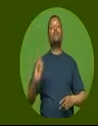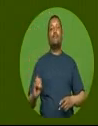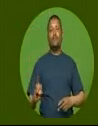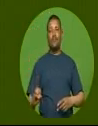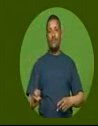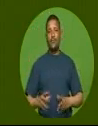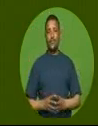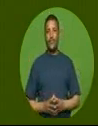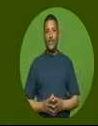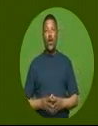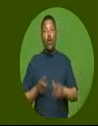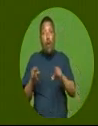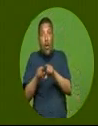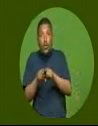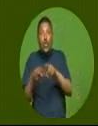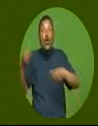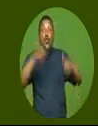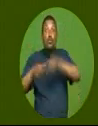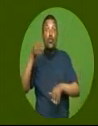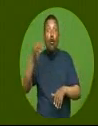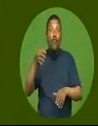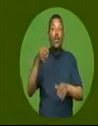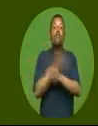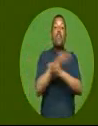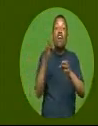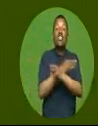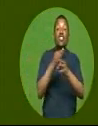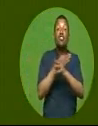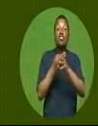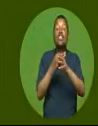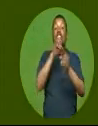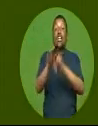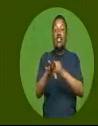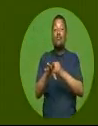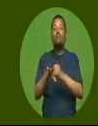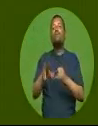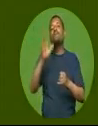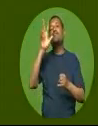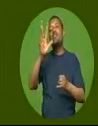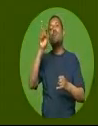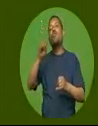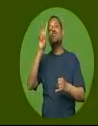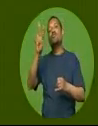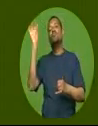83.7%, whereas the contribution of the manufacturing sector was